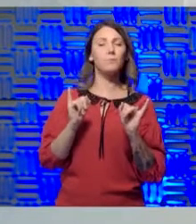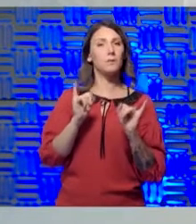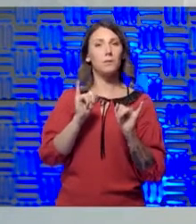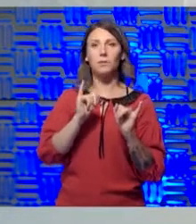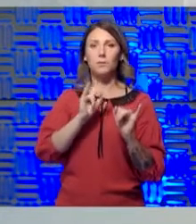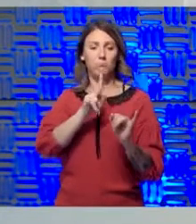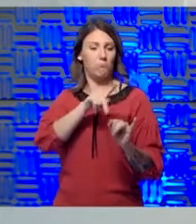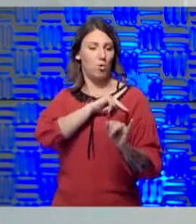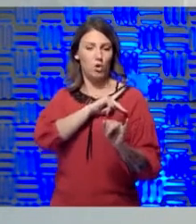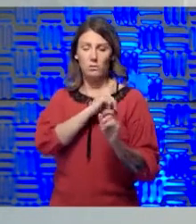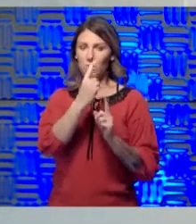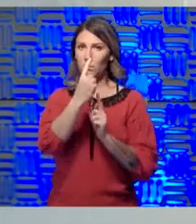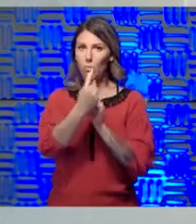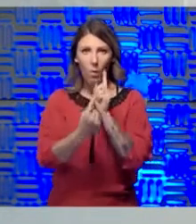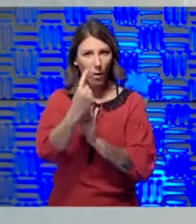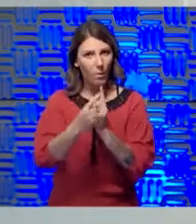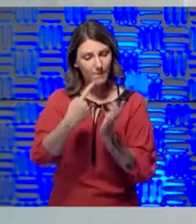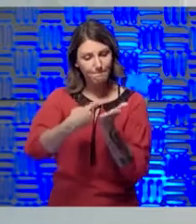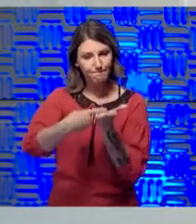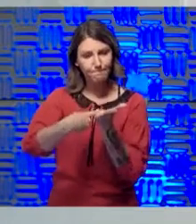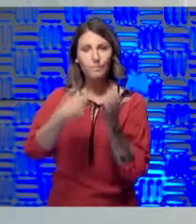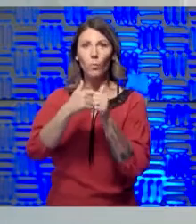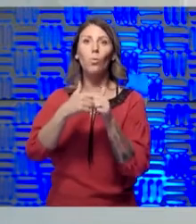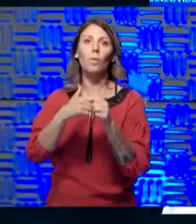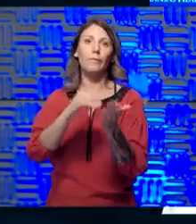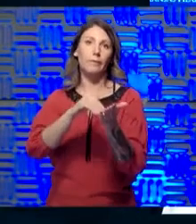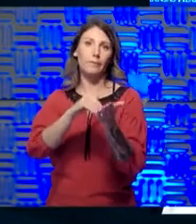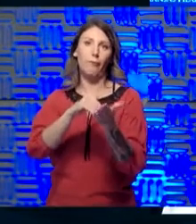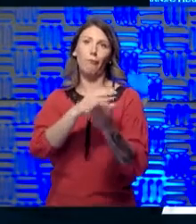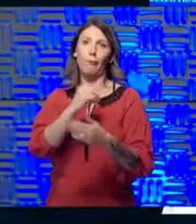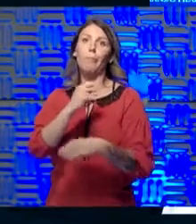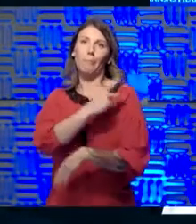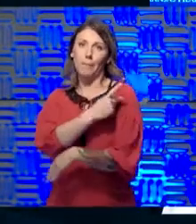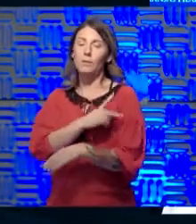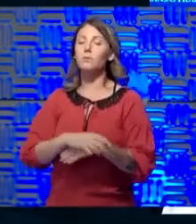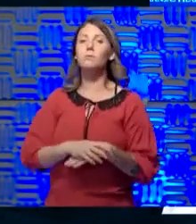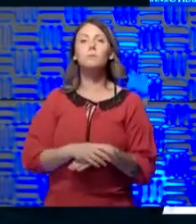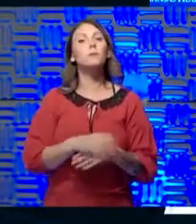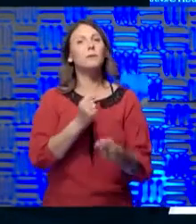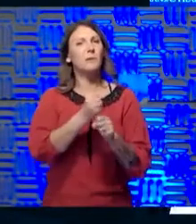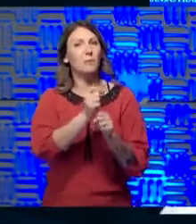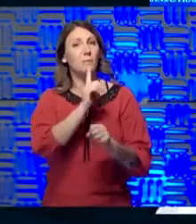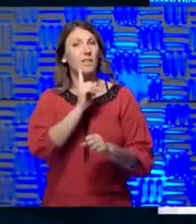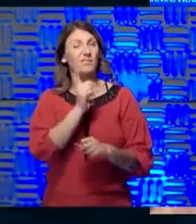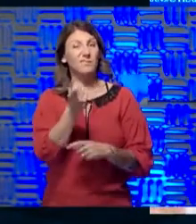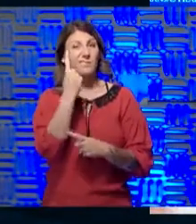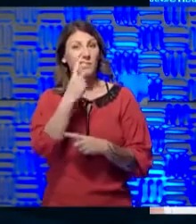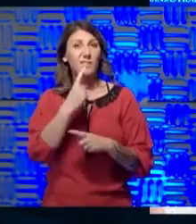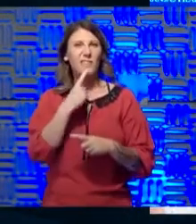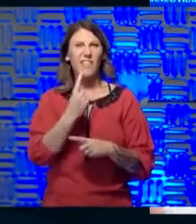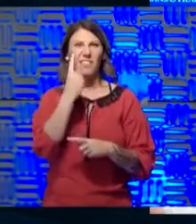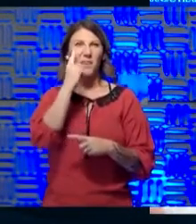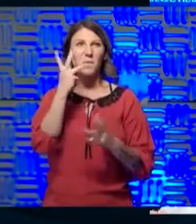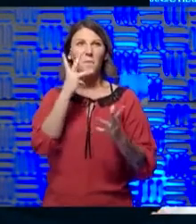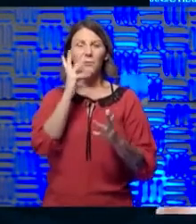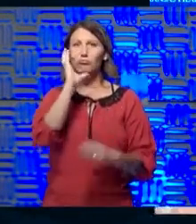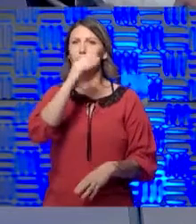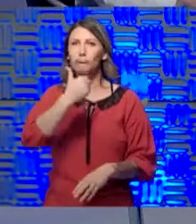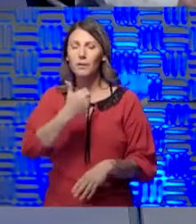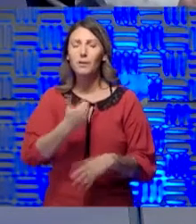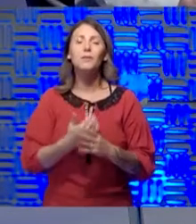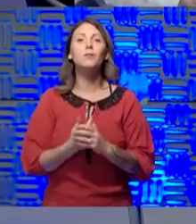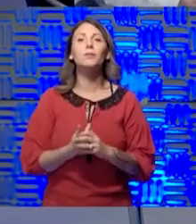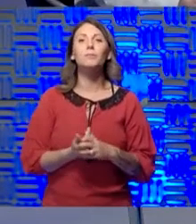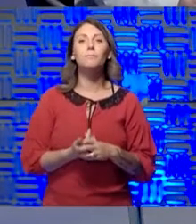personal one-on-one discussion with the physician. Makes sense. It's interesting. I think the irony of this is that we've